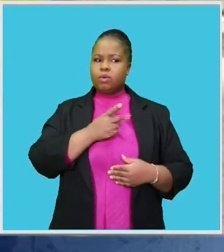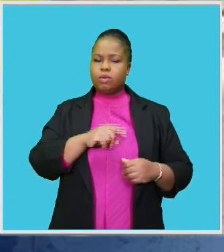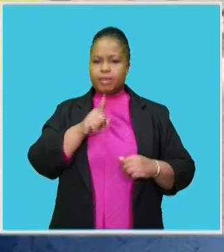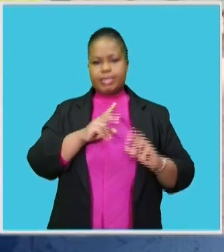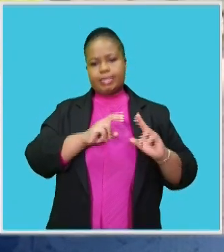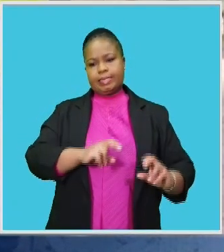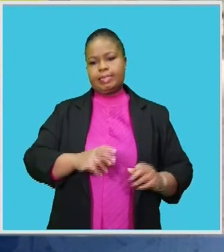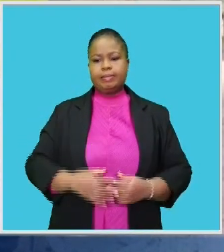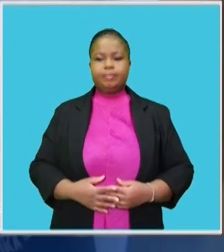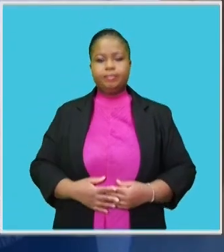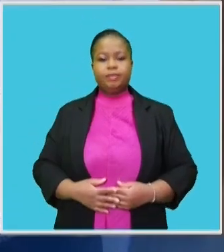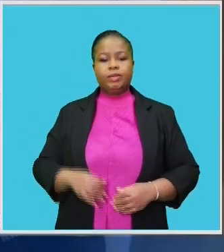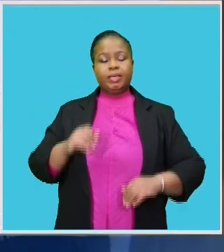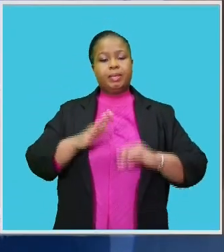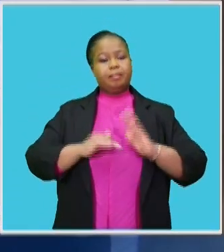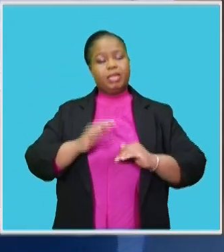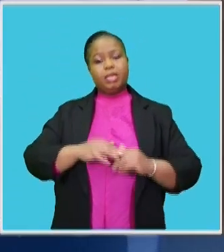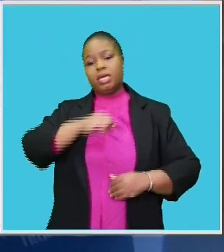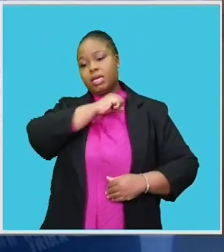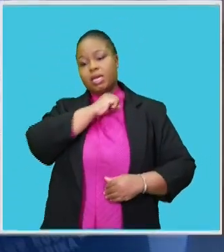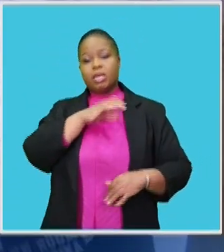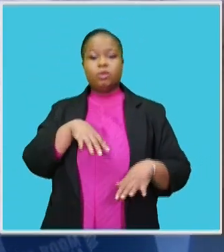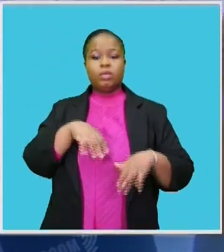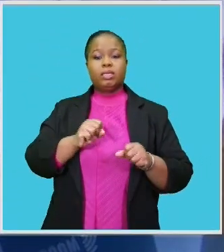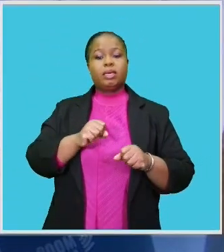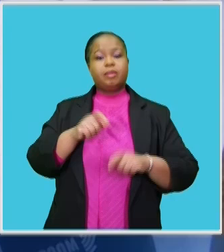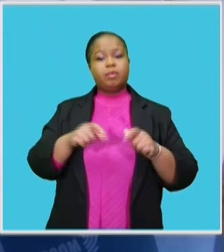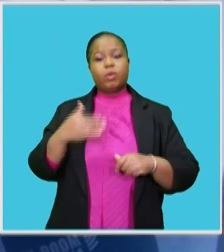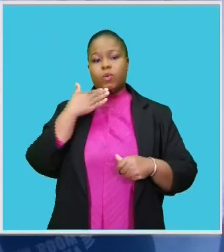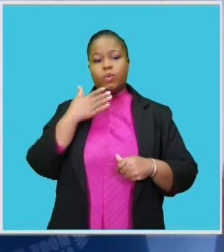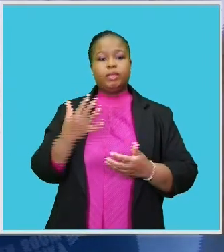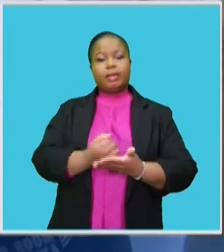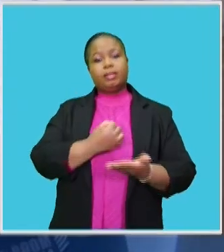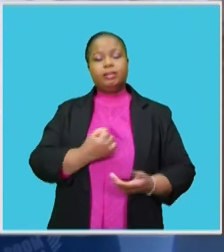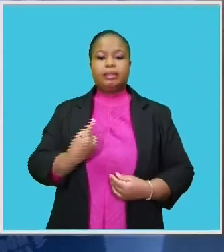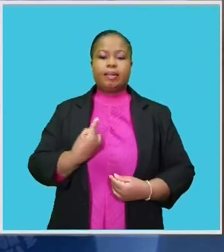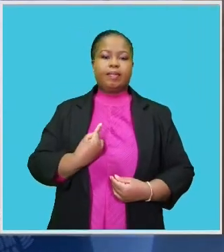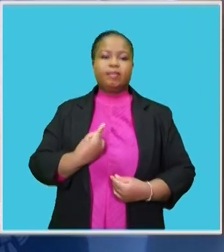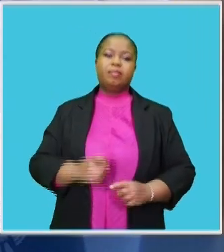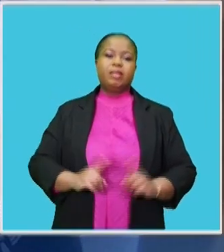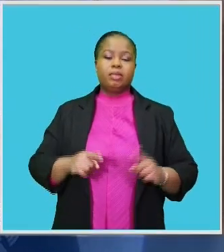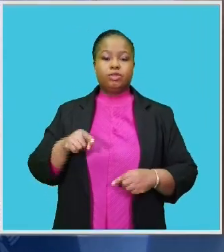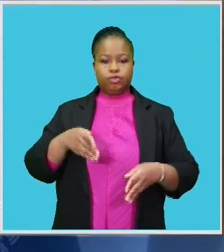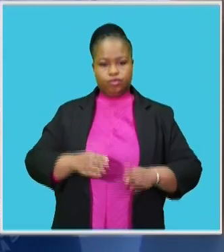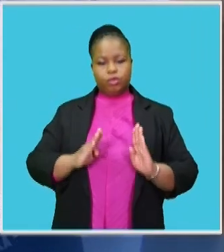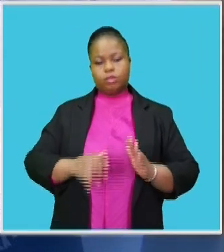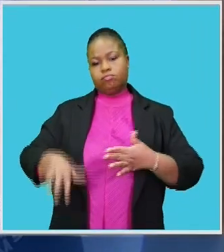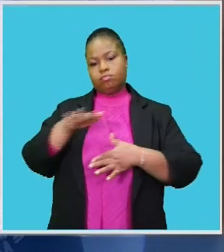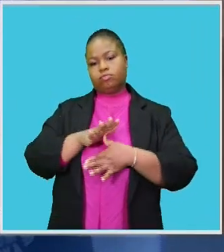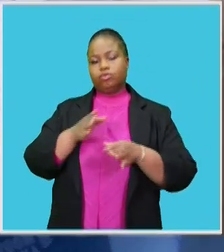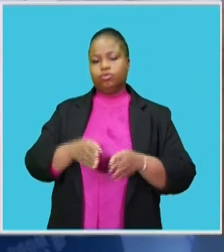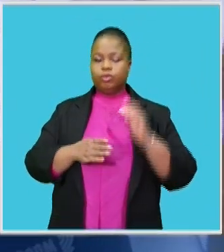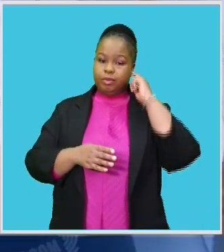ingqwalasela. For one building that is an hijacked building in this road, which we are now prioritizing and putting on our agenda